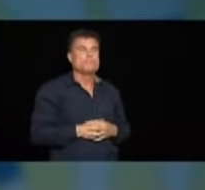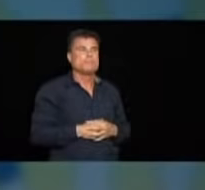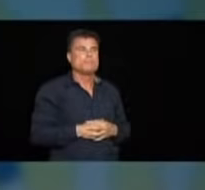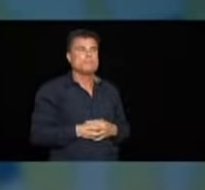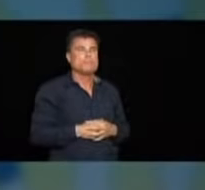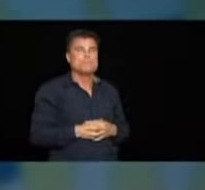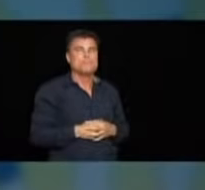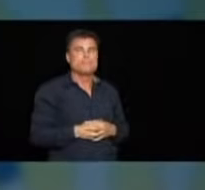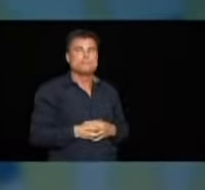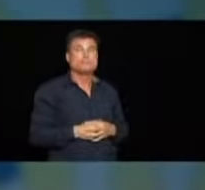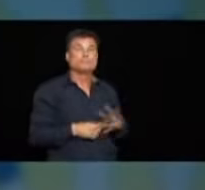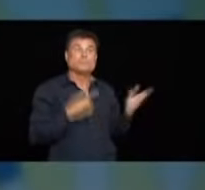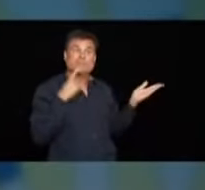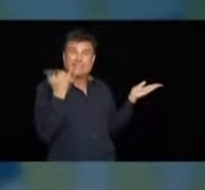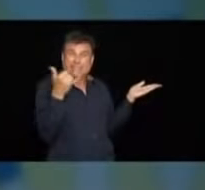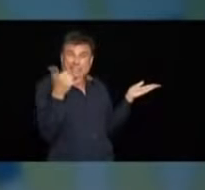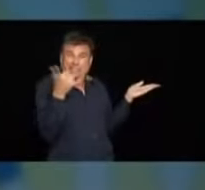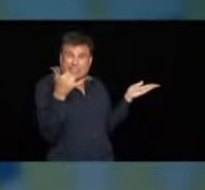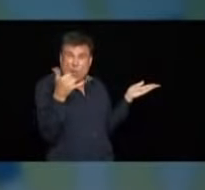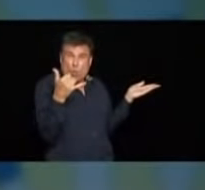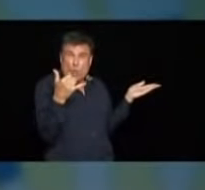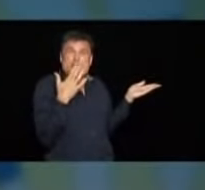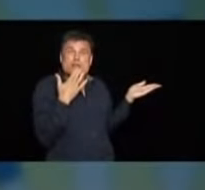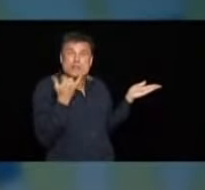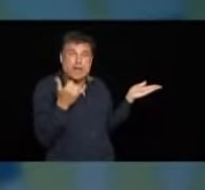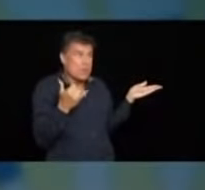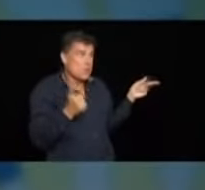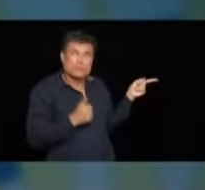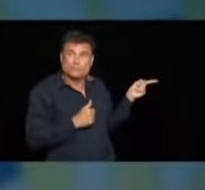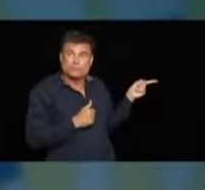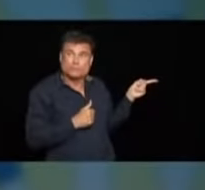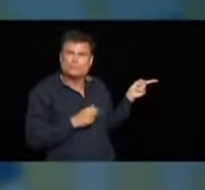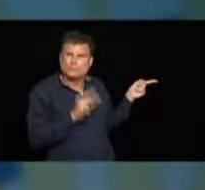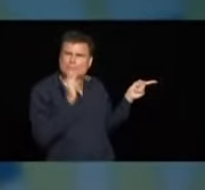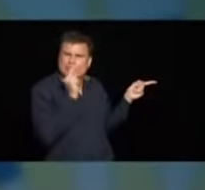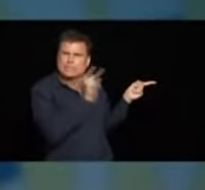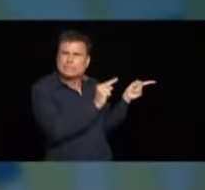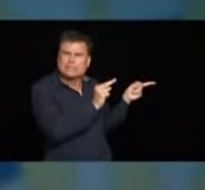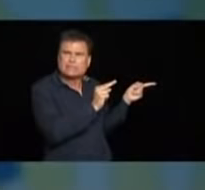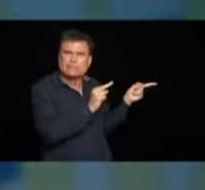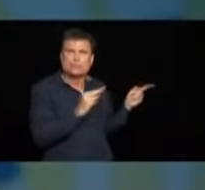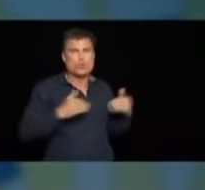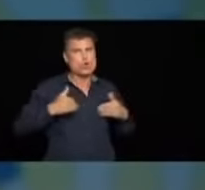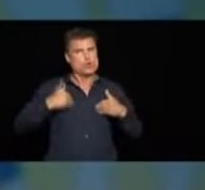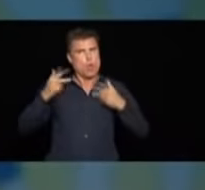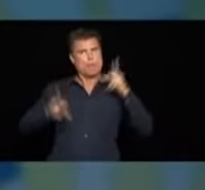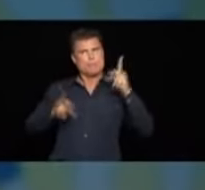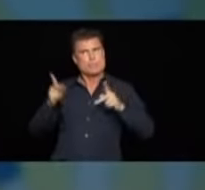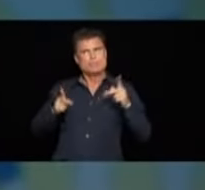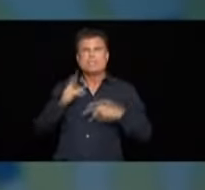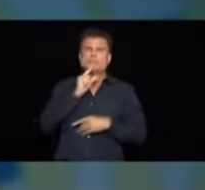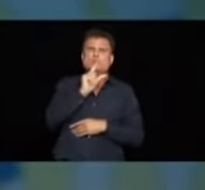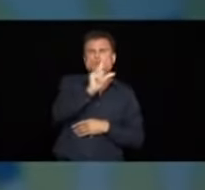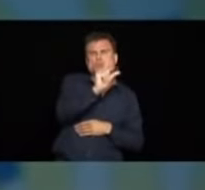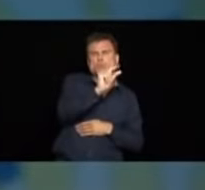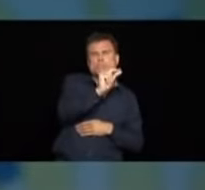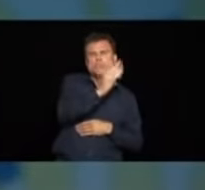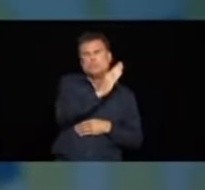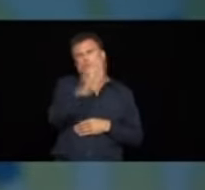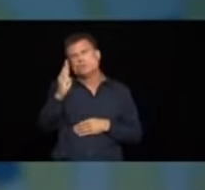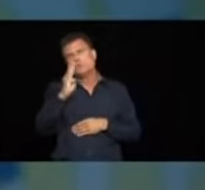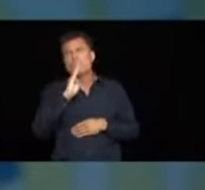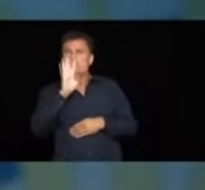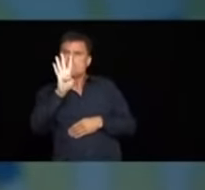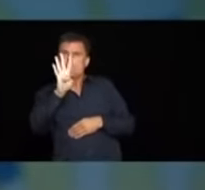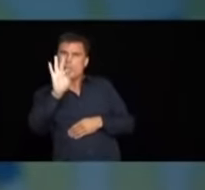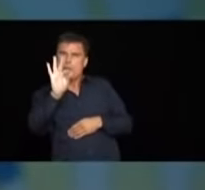to transmission events. And in yellow, what we can see for particularly the younger adult ages, 20 to 49 in